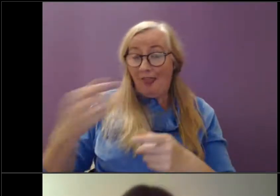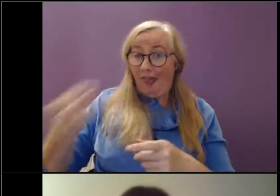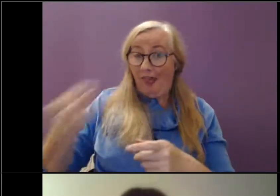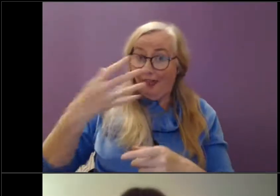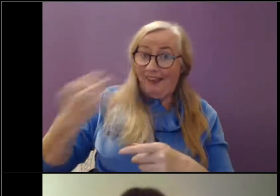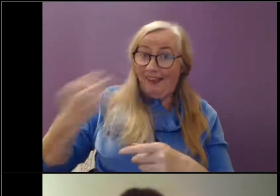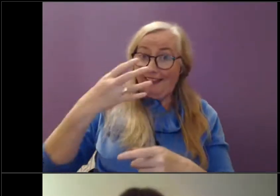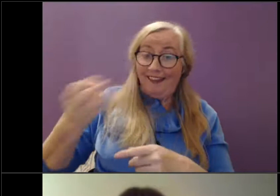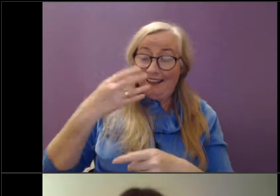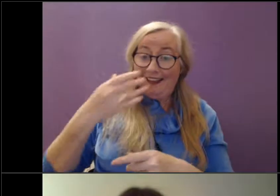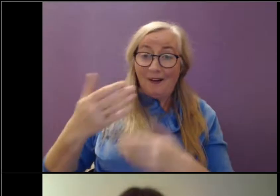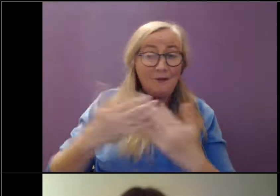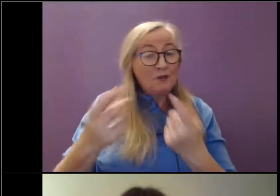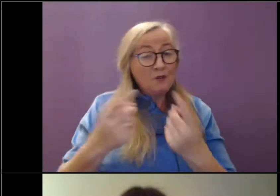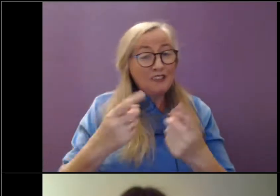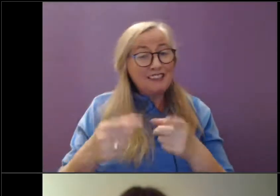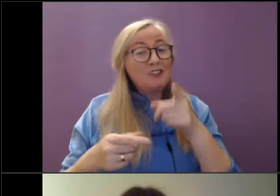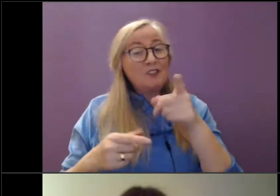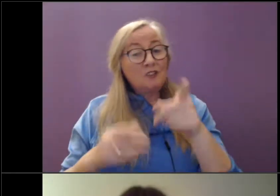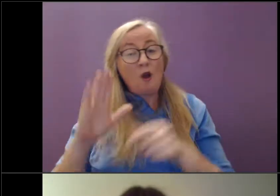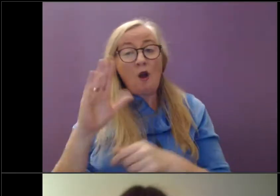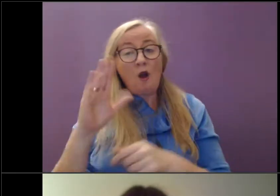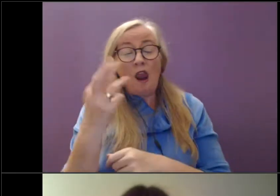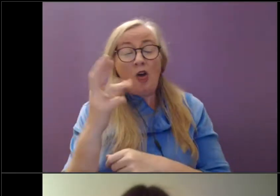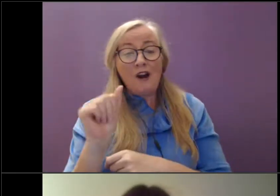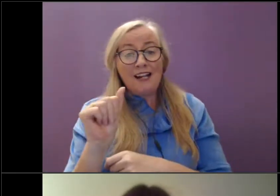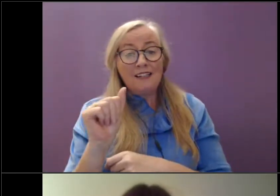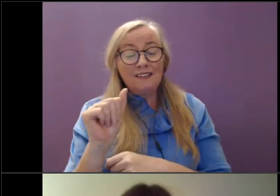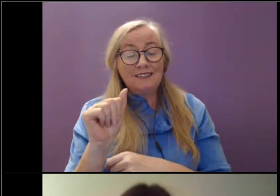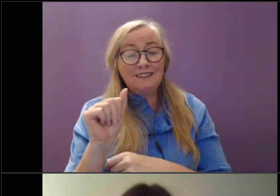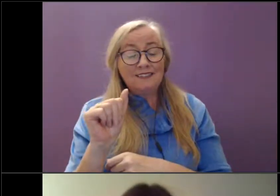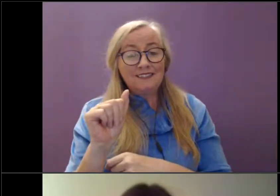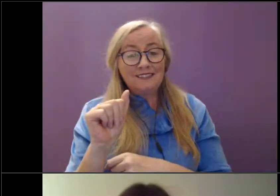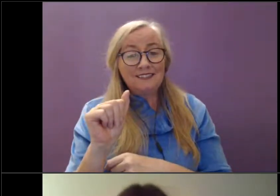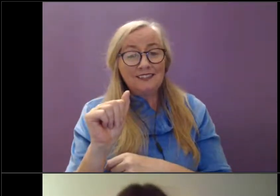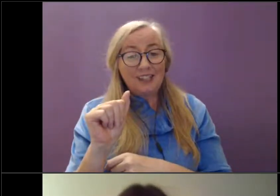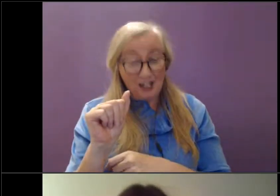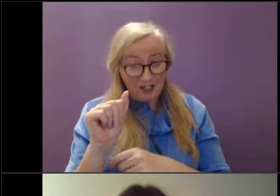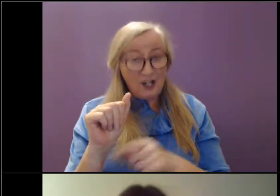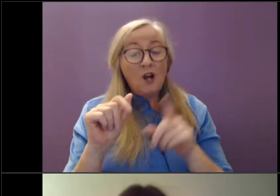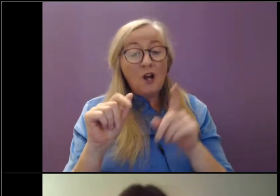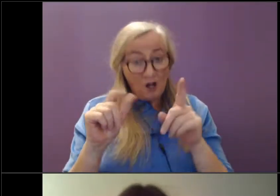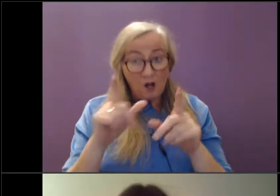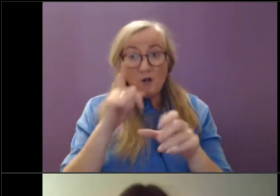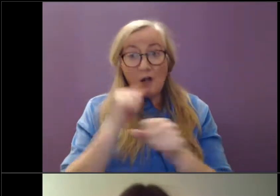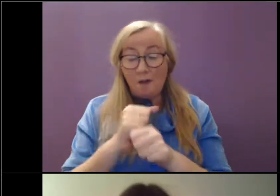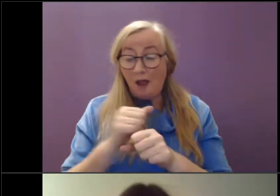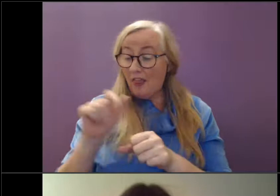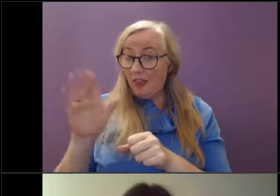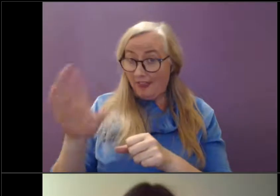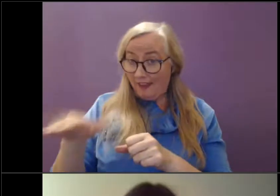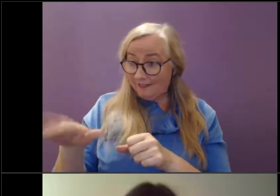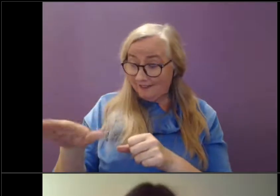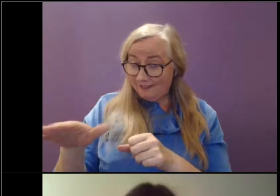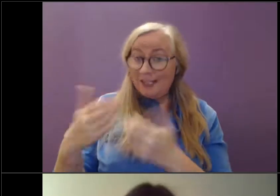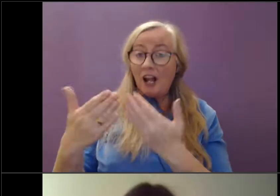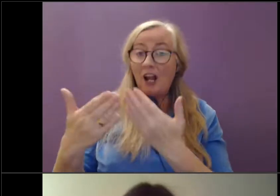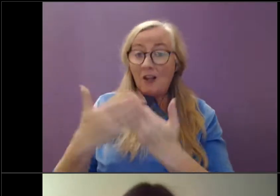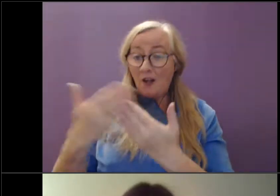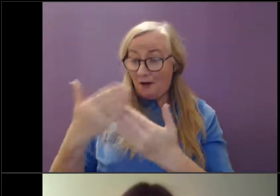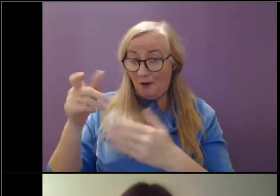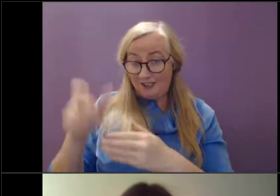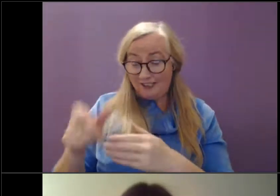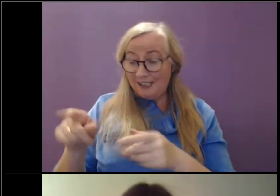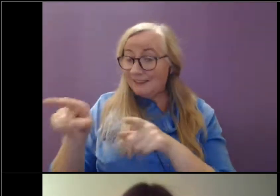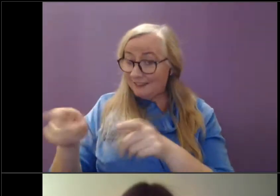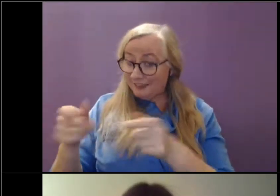I suppose you'd be thinking about returning to the issue at hand and bringing that young person back, so facilitating them